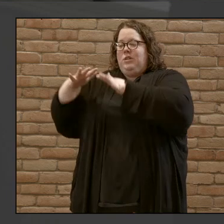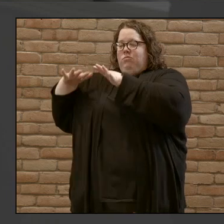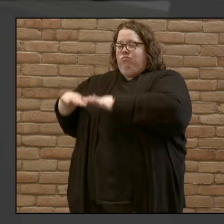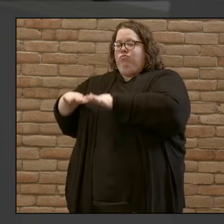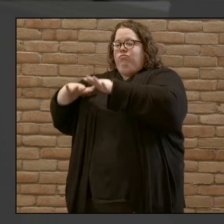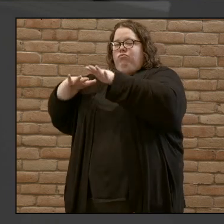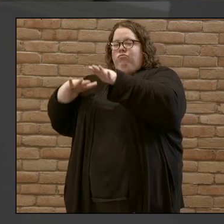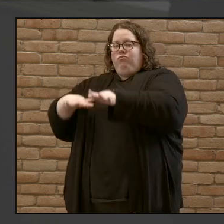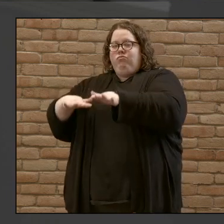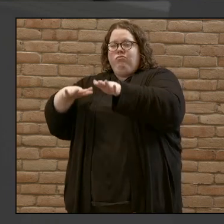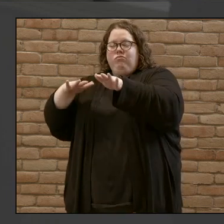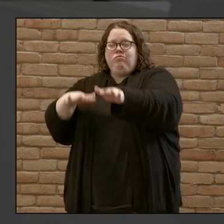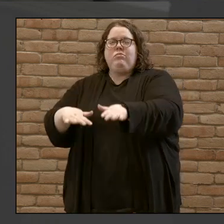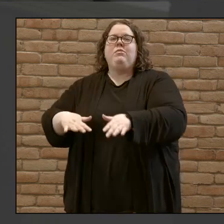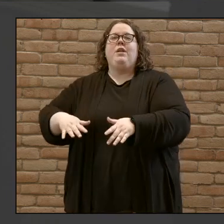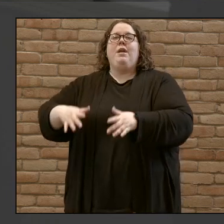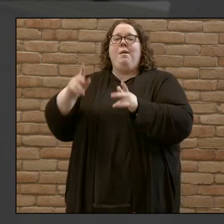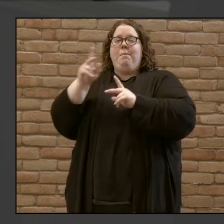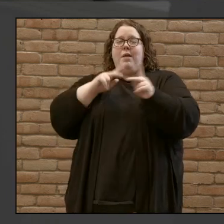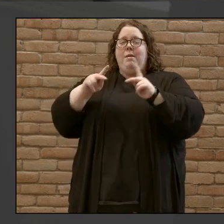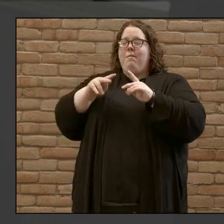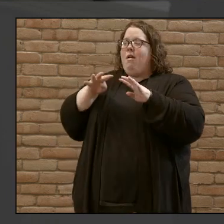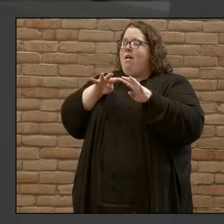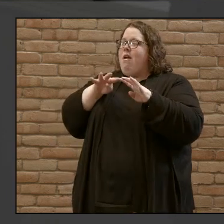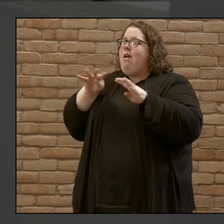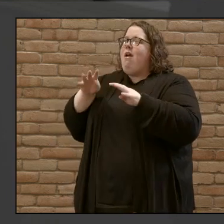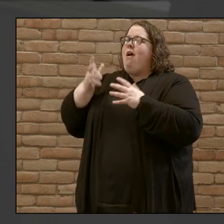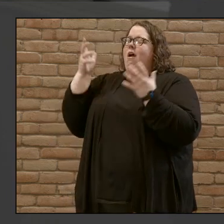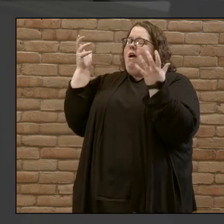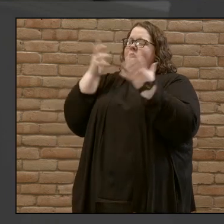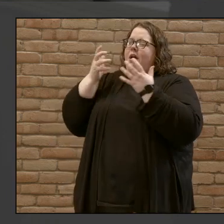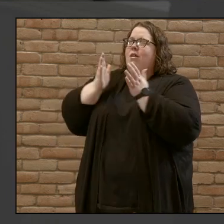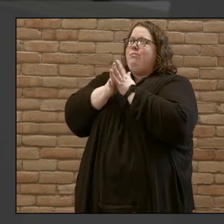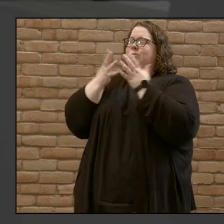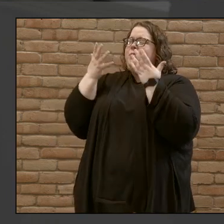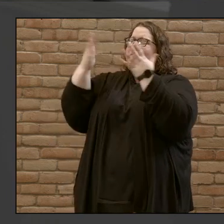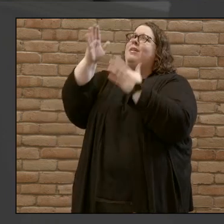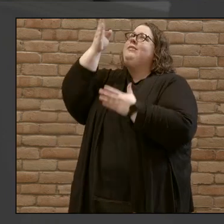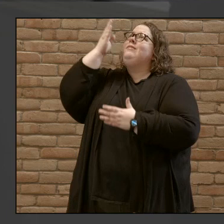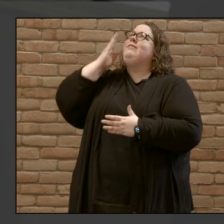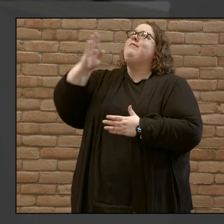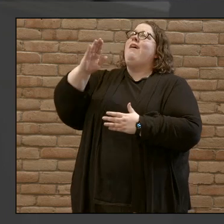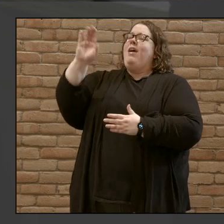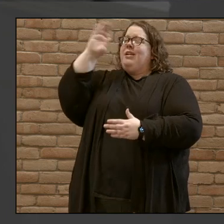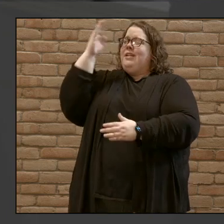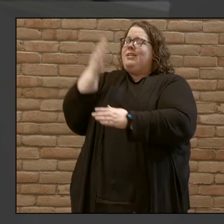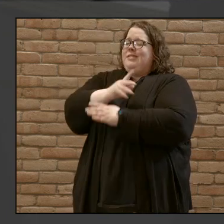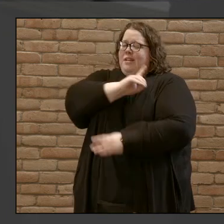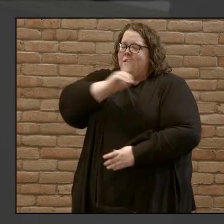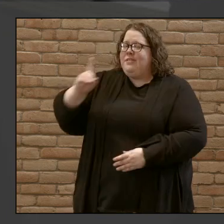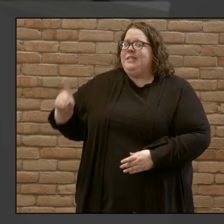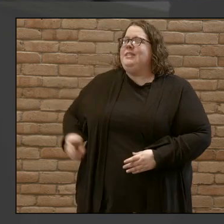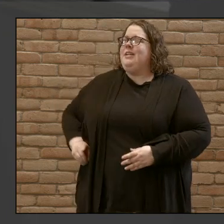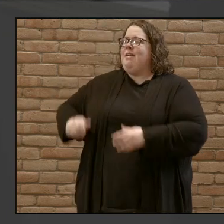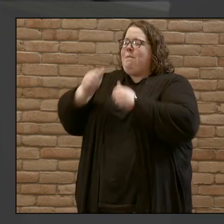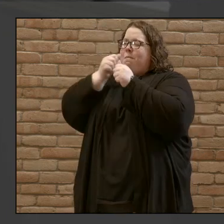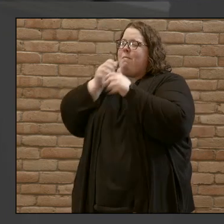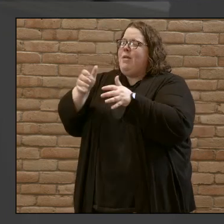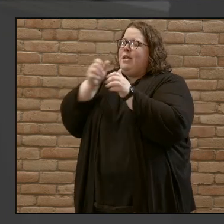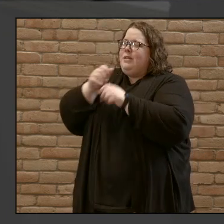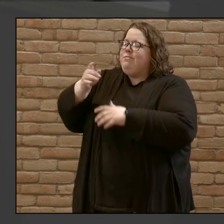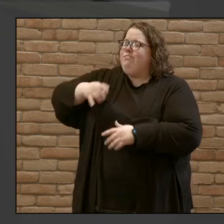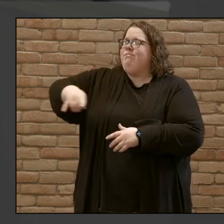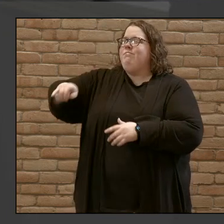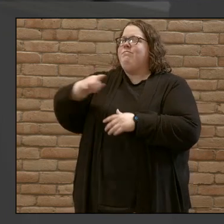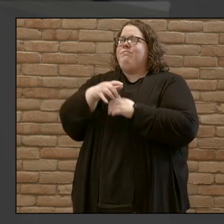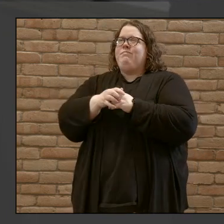him were shouting, "Praise God for the Son of David! Blessings on the one who comes in the name of the Lord!